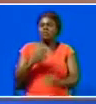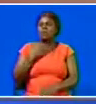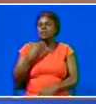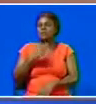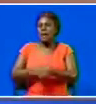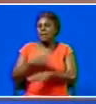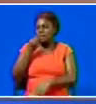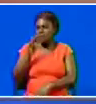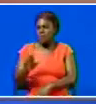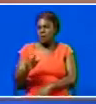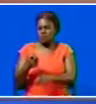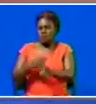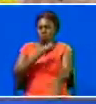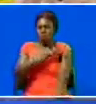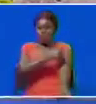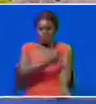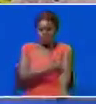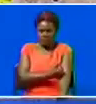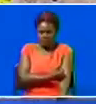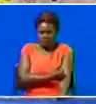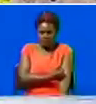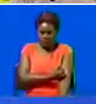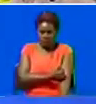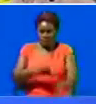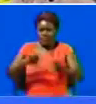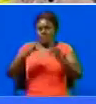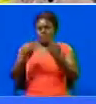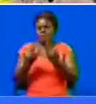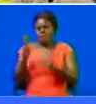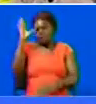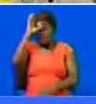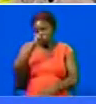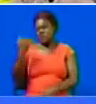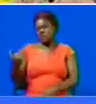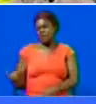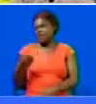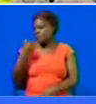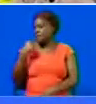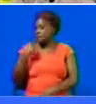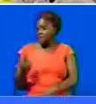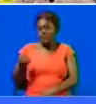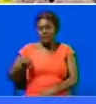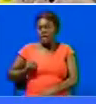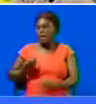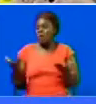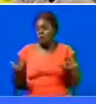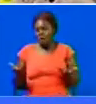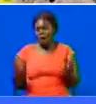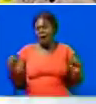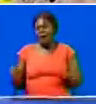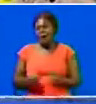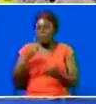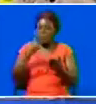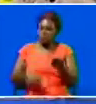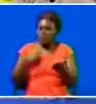answers from the school's authorities. This is a family missing their child. They should tell us exactly what happened, what transpired, who